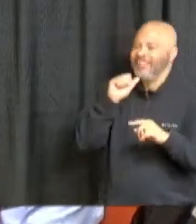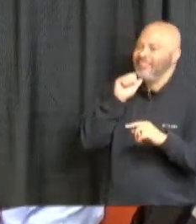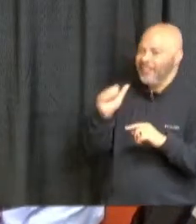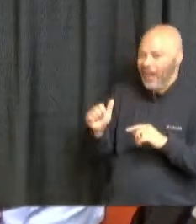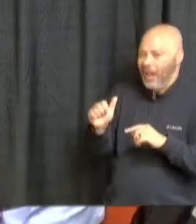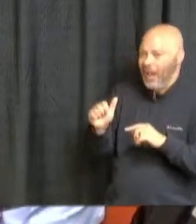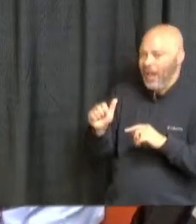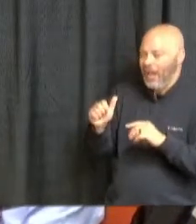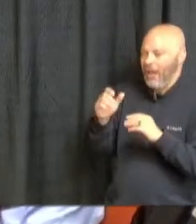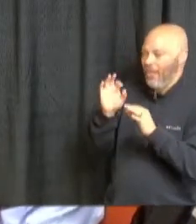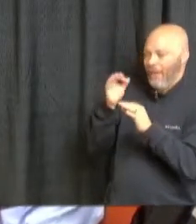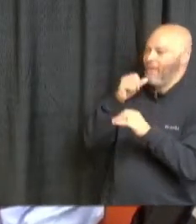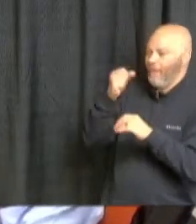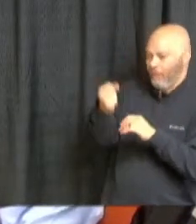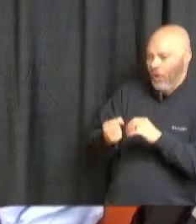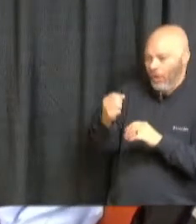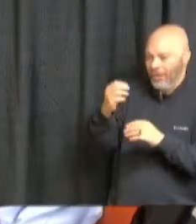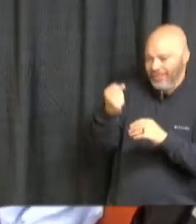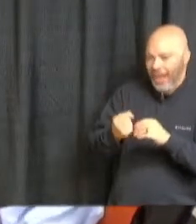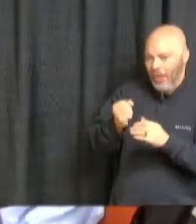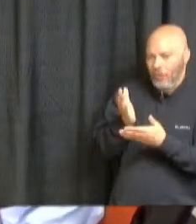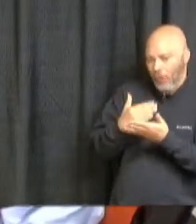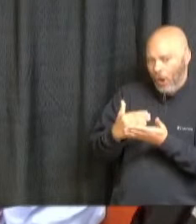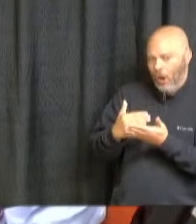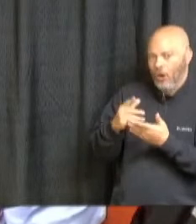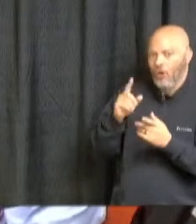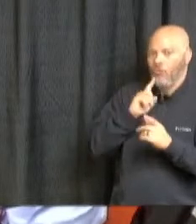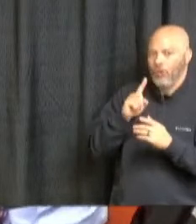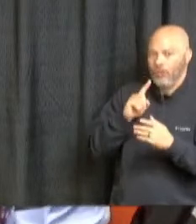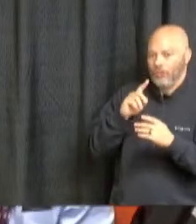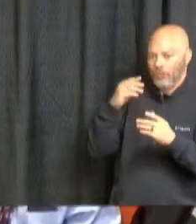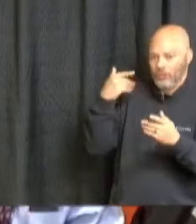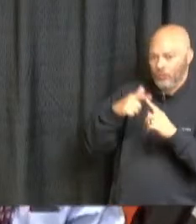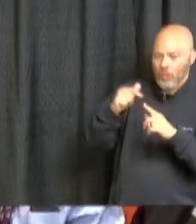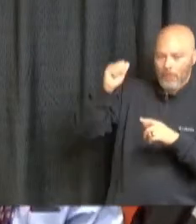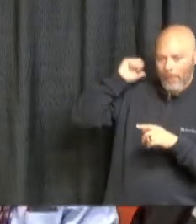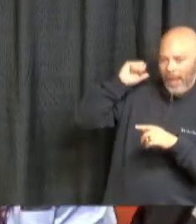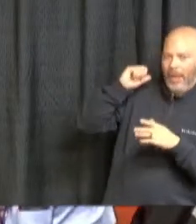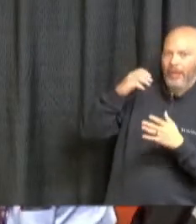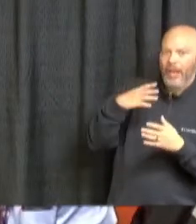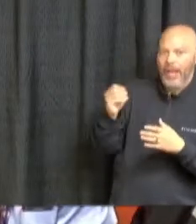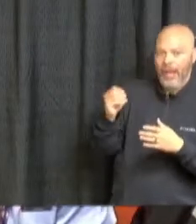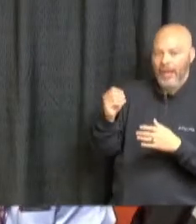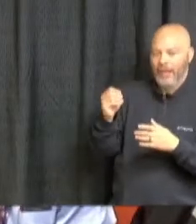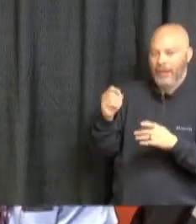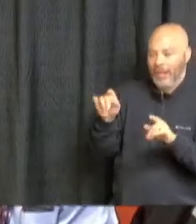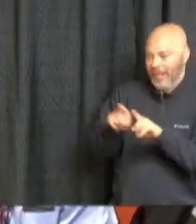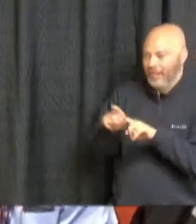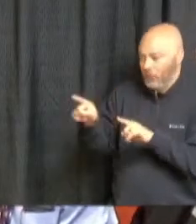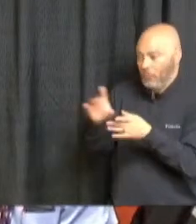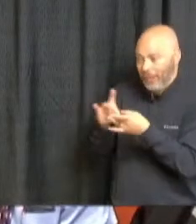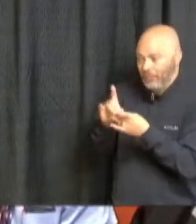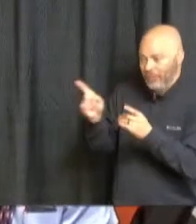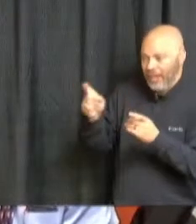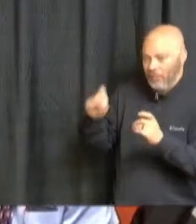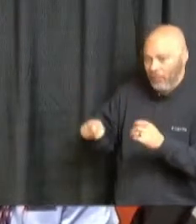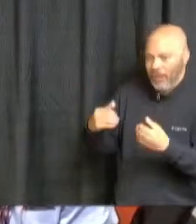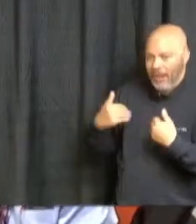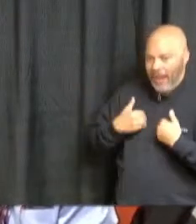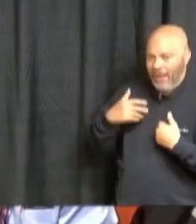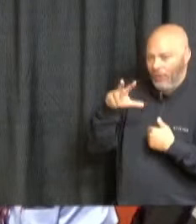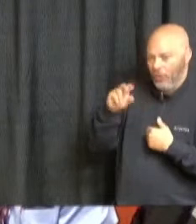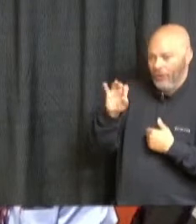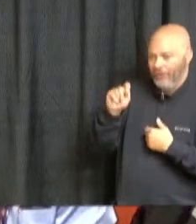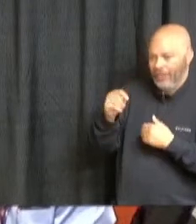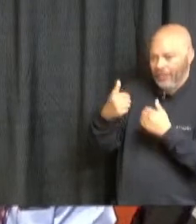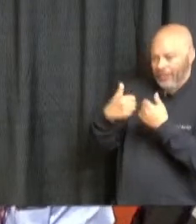not Right. that further south portion, which would be, all the way to the back. And, like you mentioned, they do have to have the